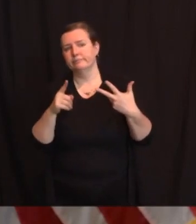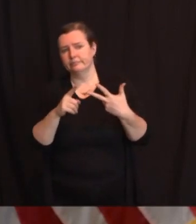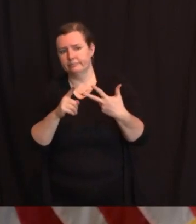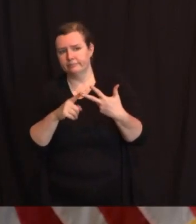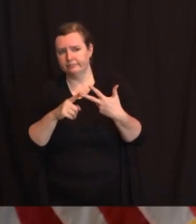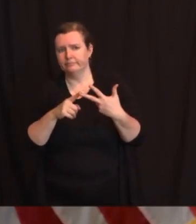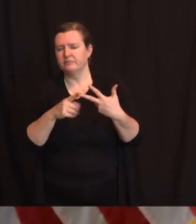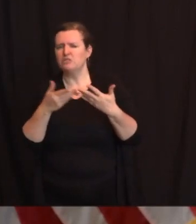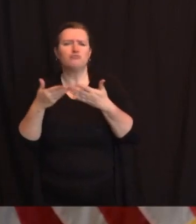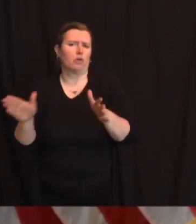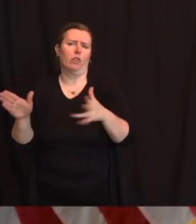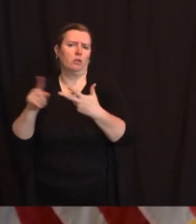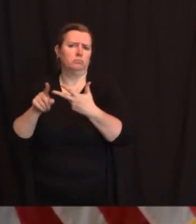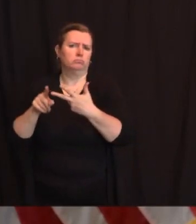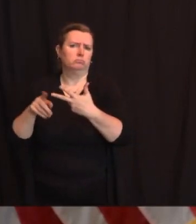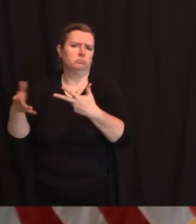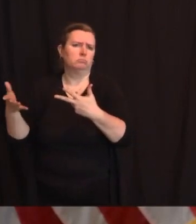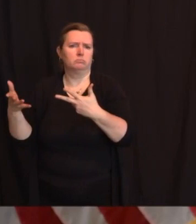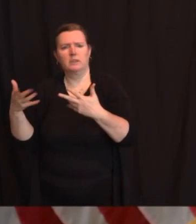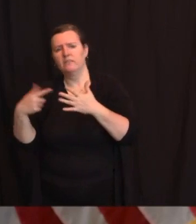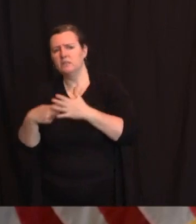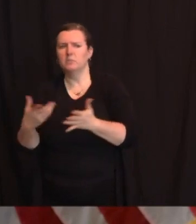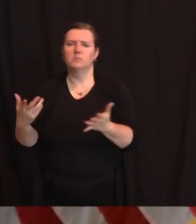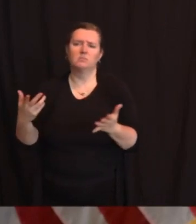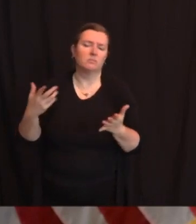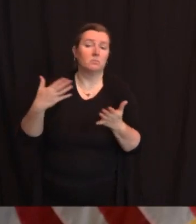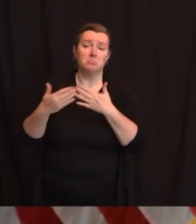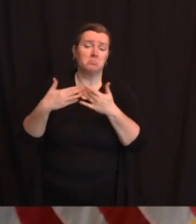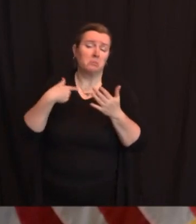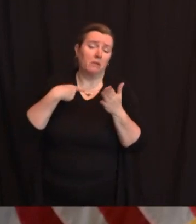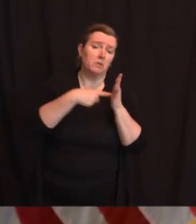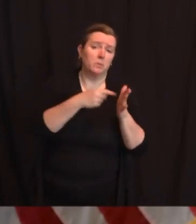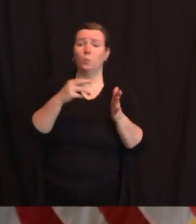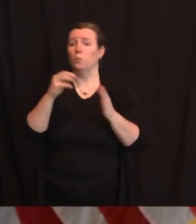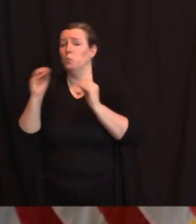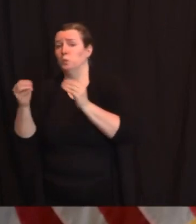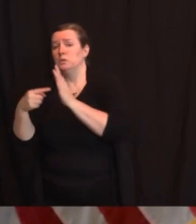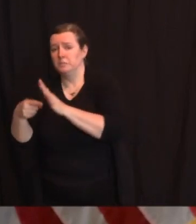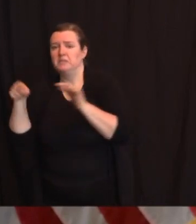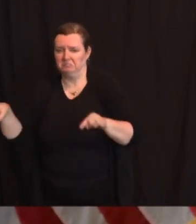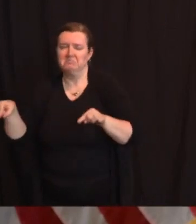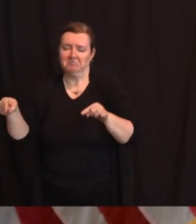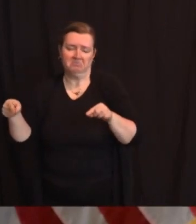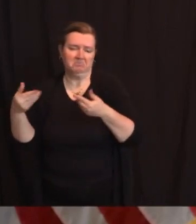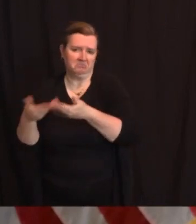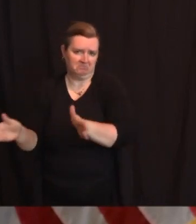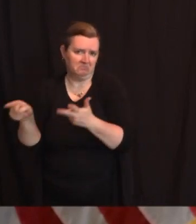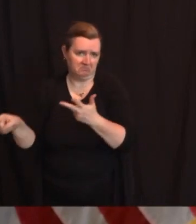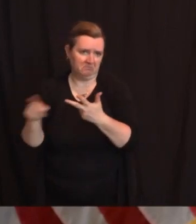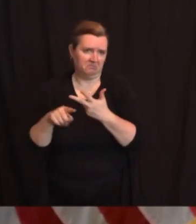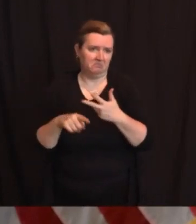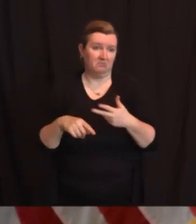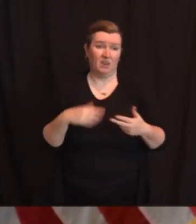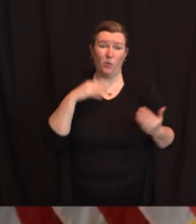general population, symptomatic and asymptomatic. And so that's sort of I would hope folks would agree